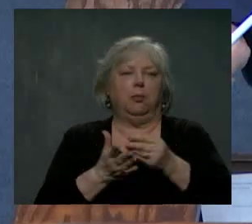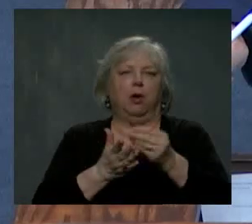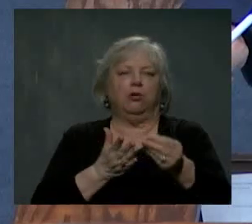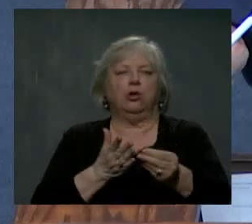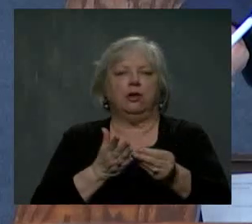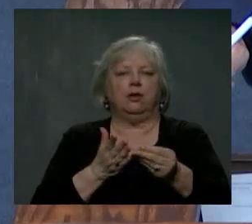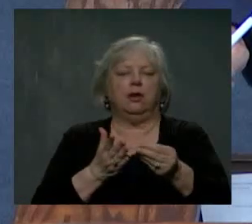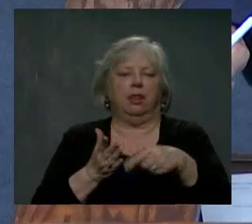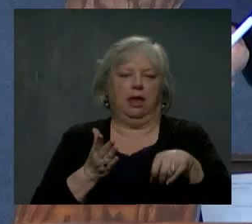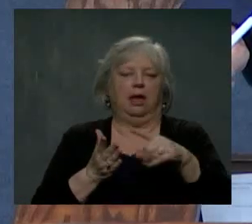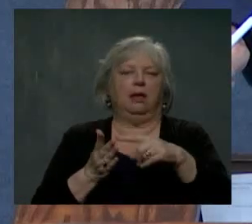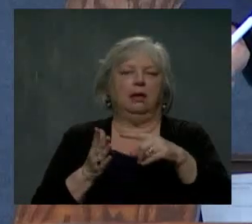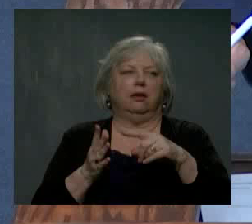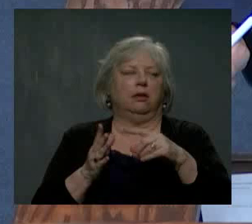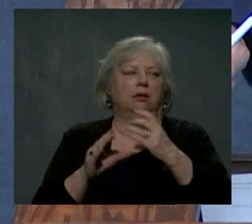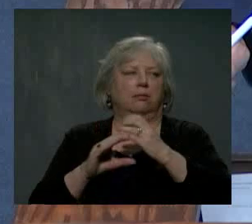from